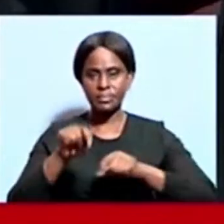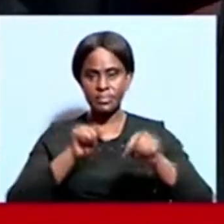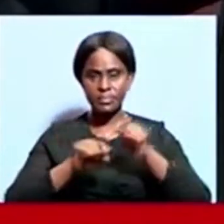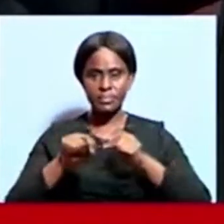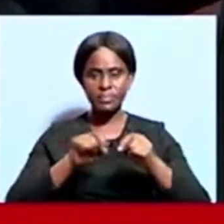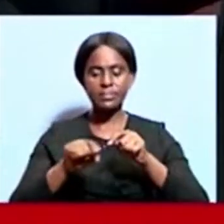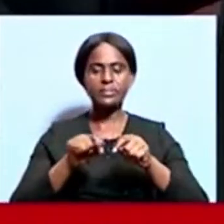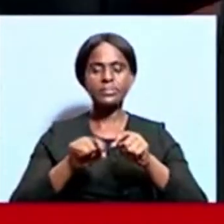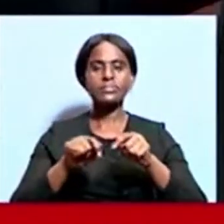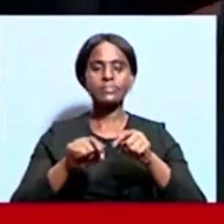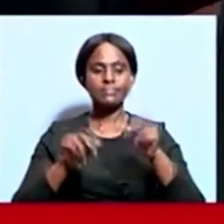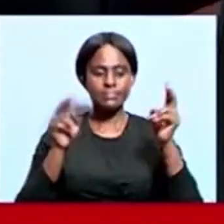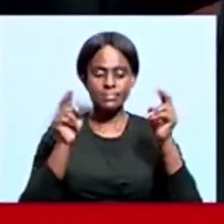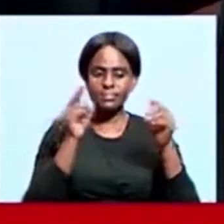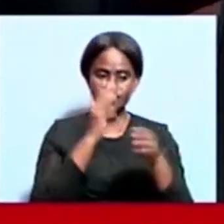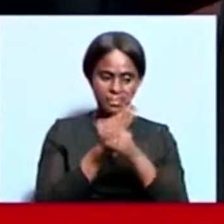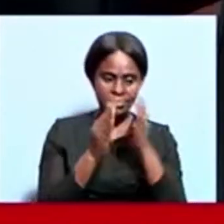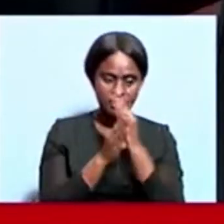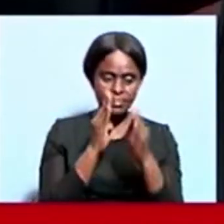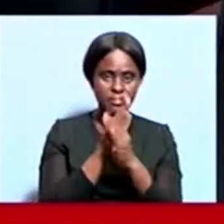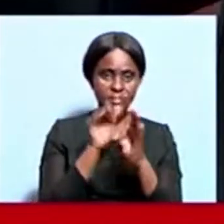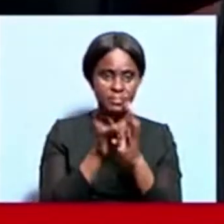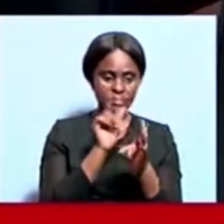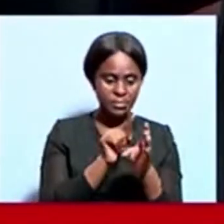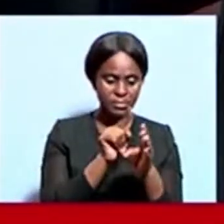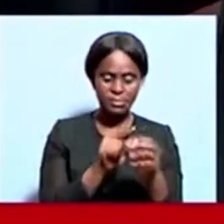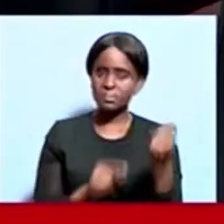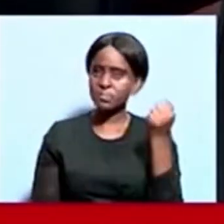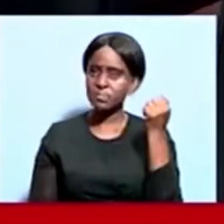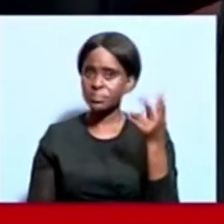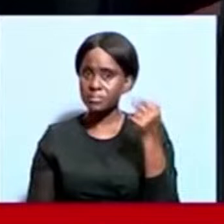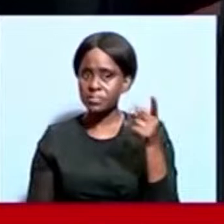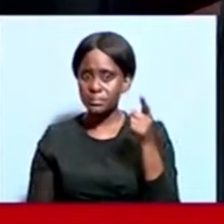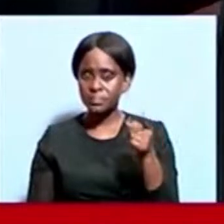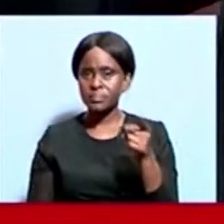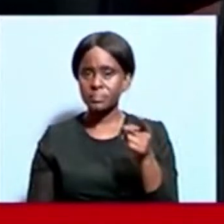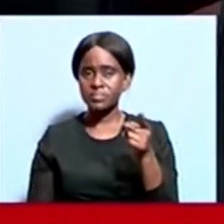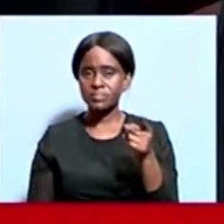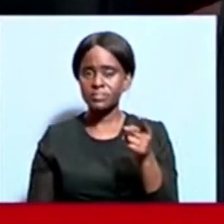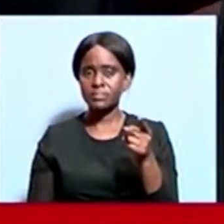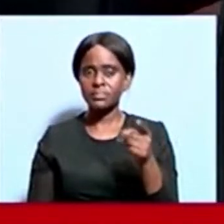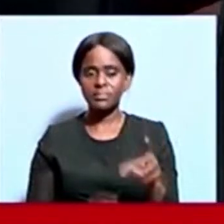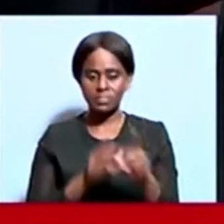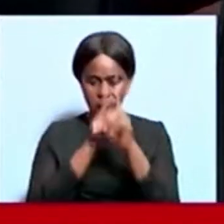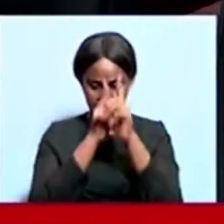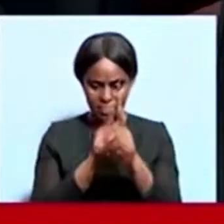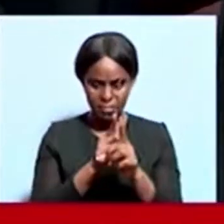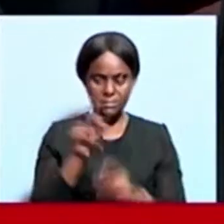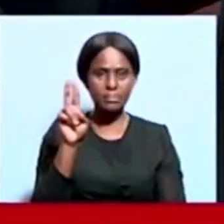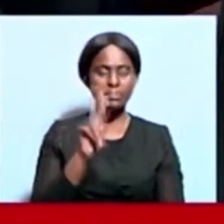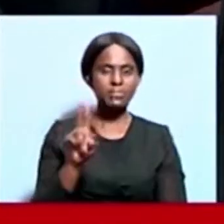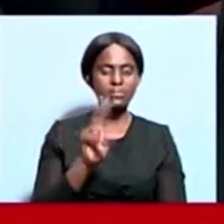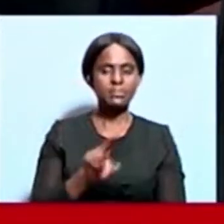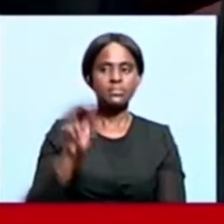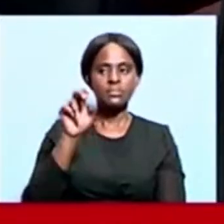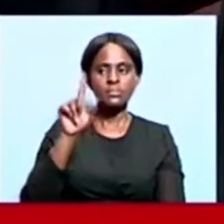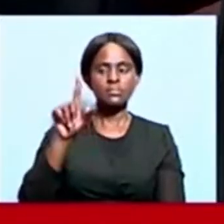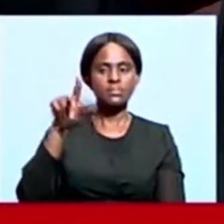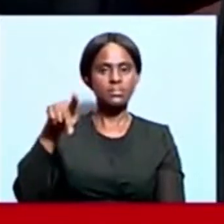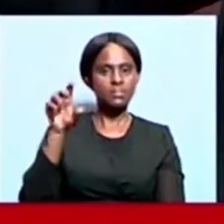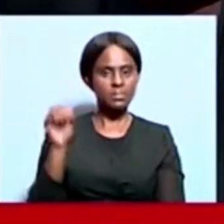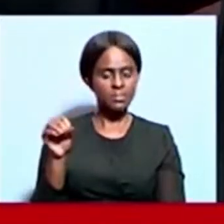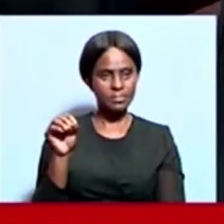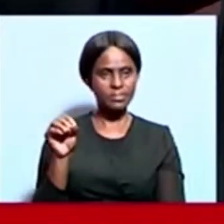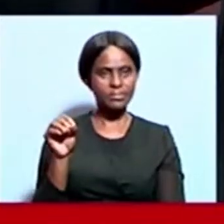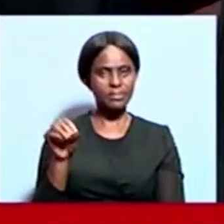The contracts in question, the 13 of them, you decided to use an LPO.